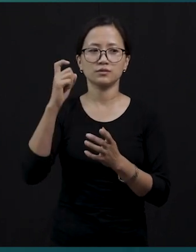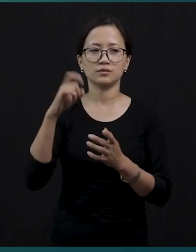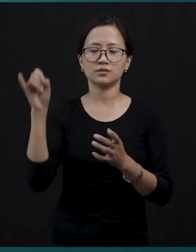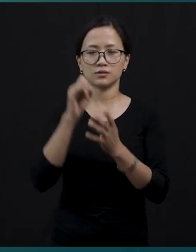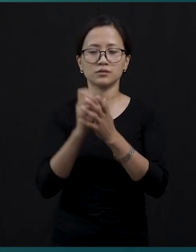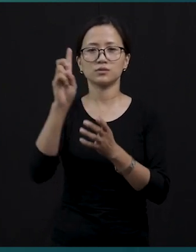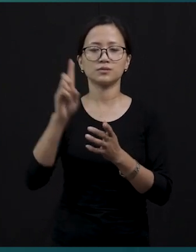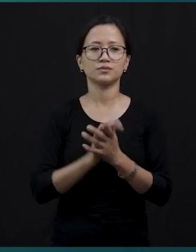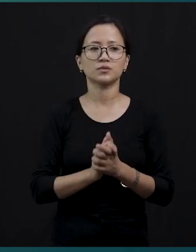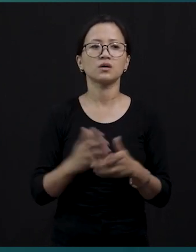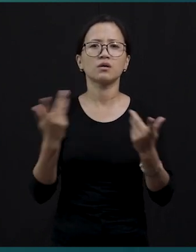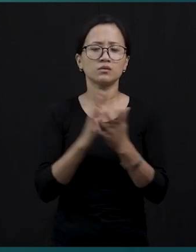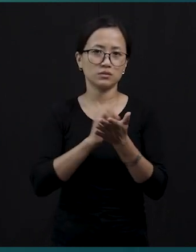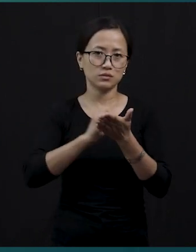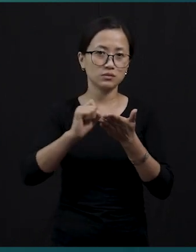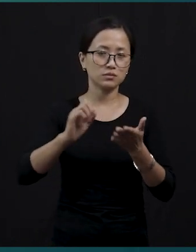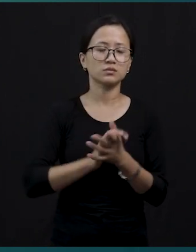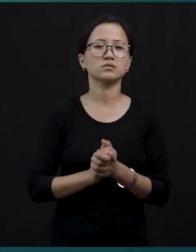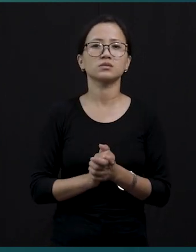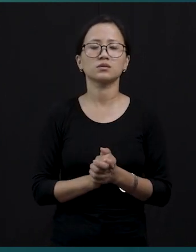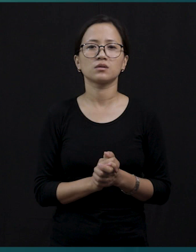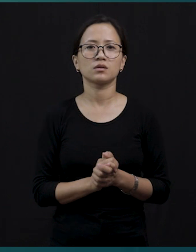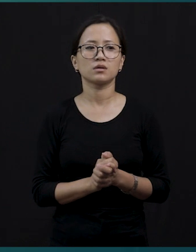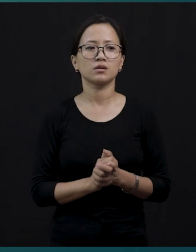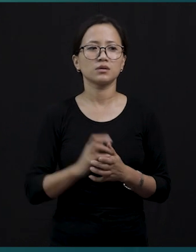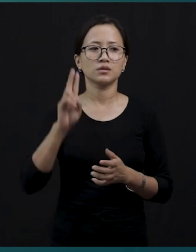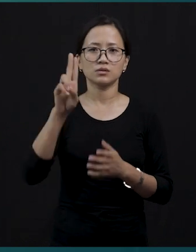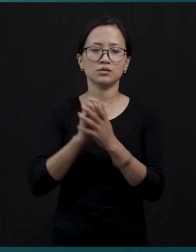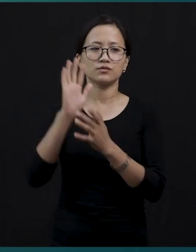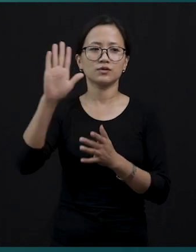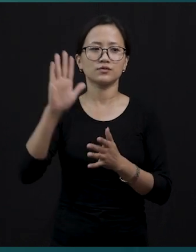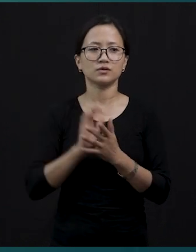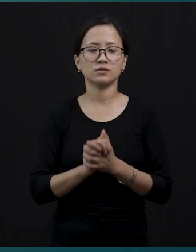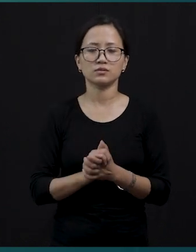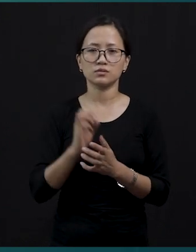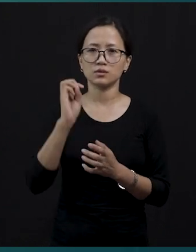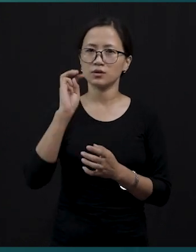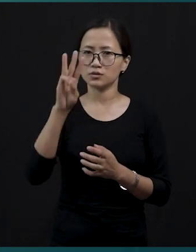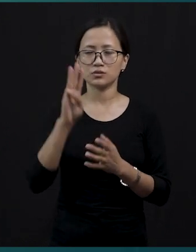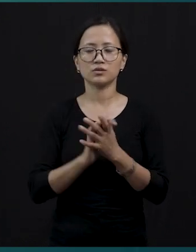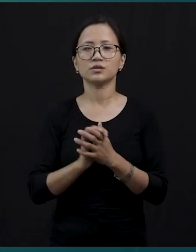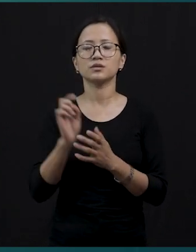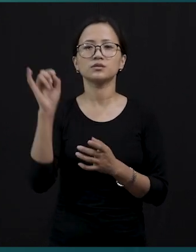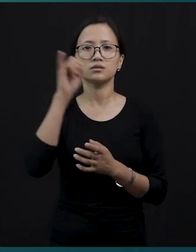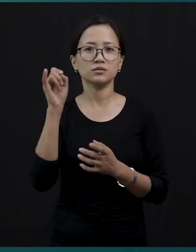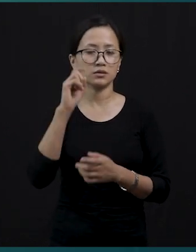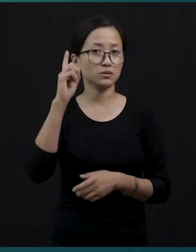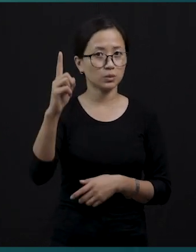25,361, right? So how you will write it down in numbers, students? 25, 25, and